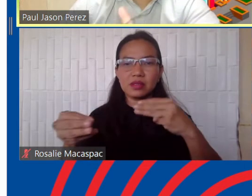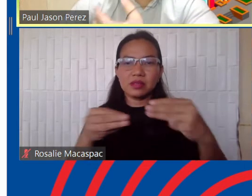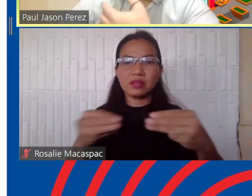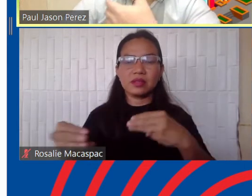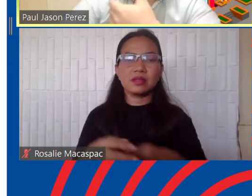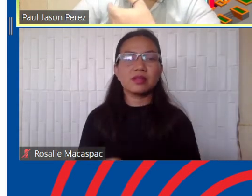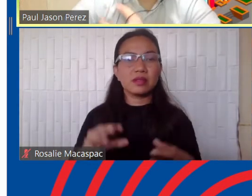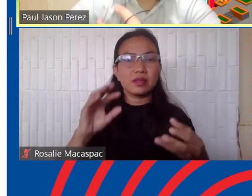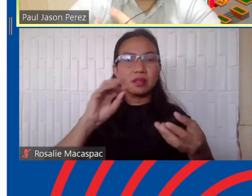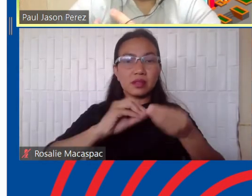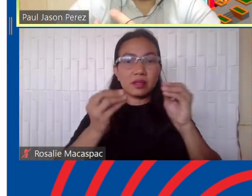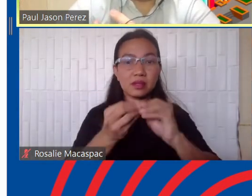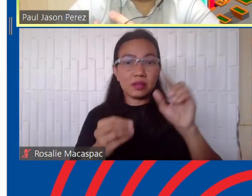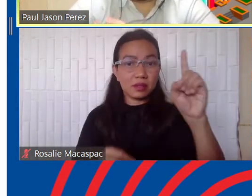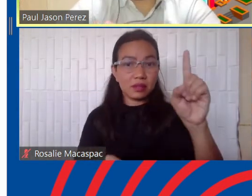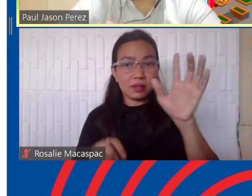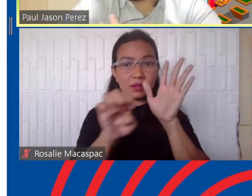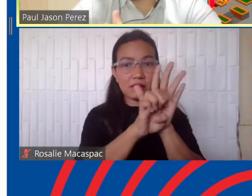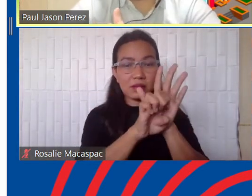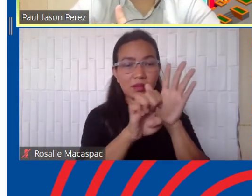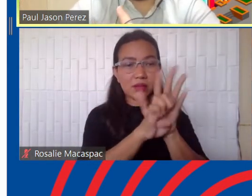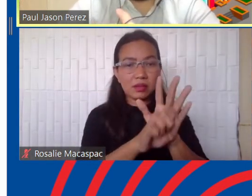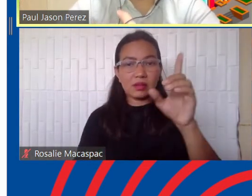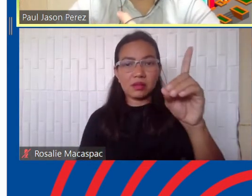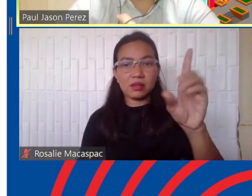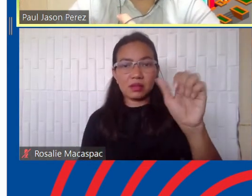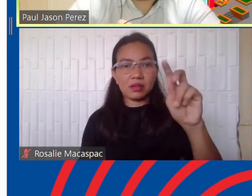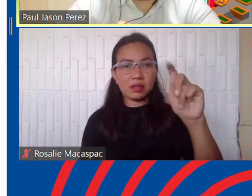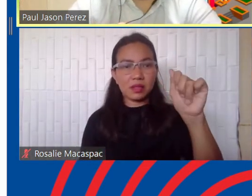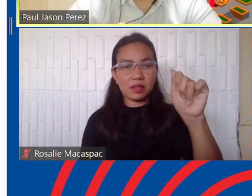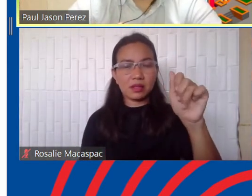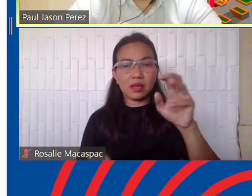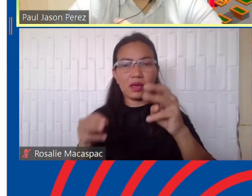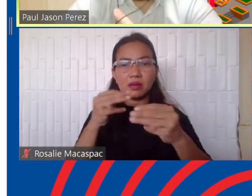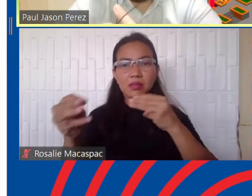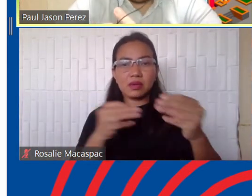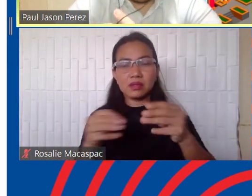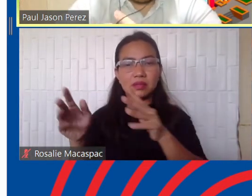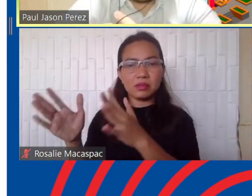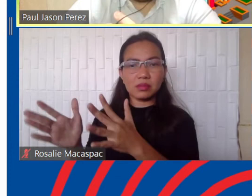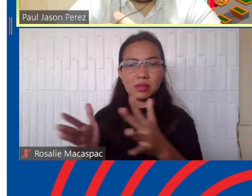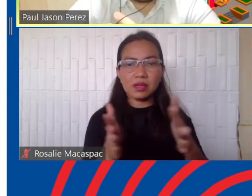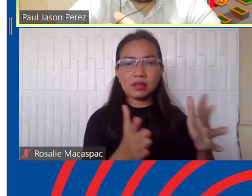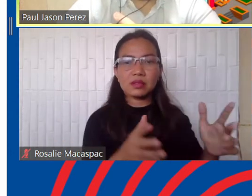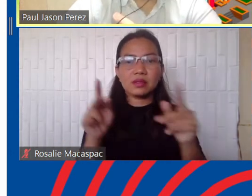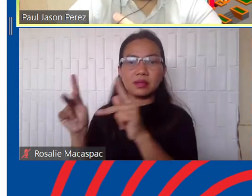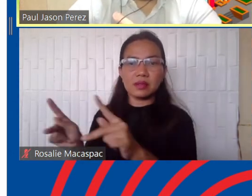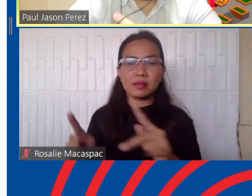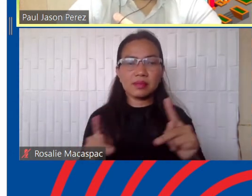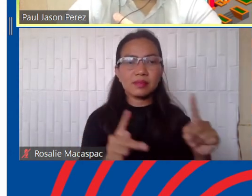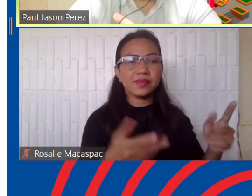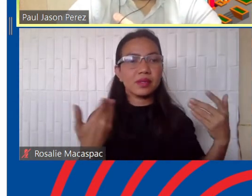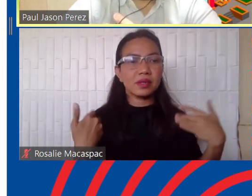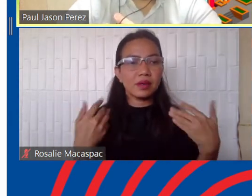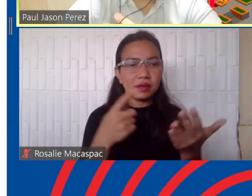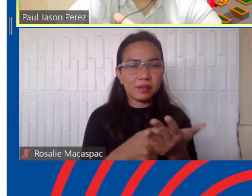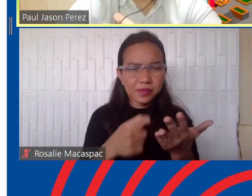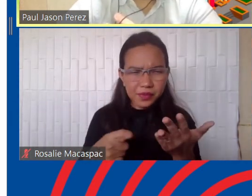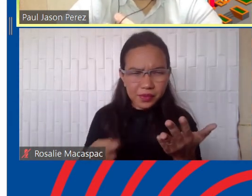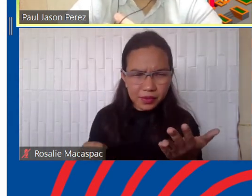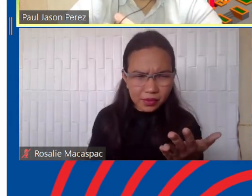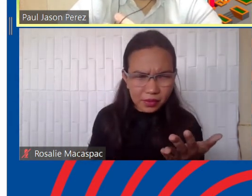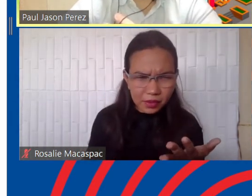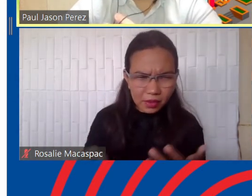Number one example would be data management plans. There is a tool known as the DMP